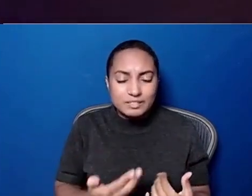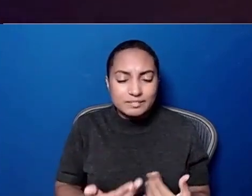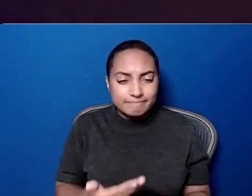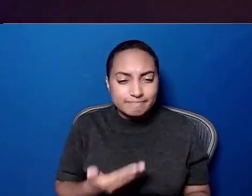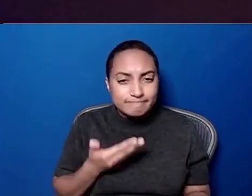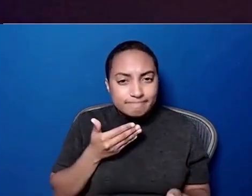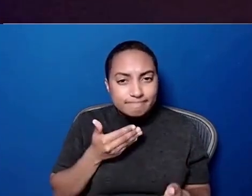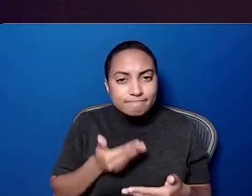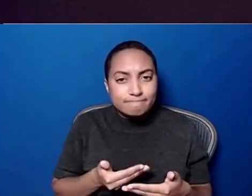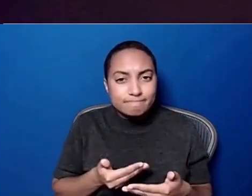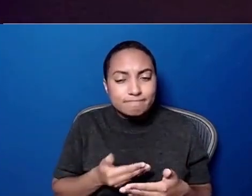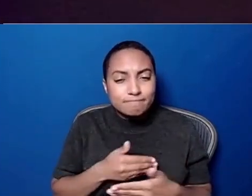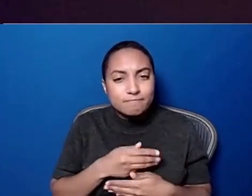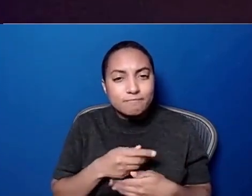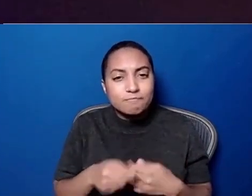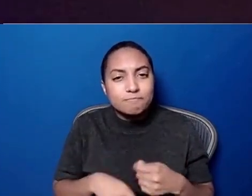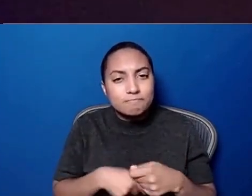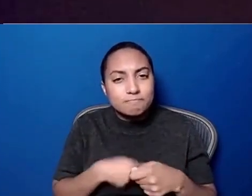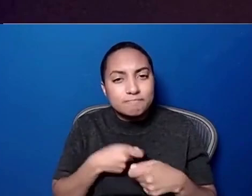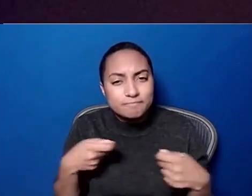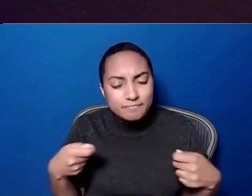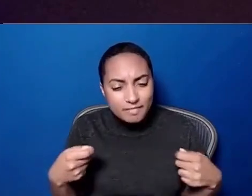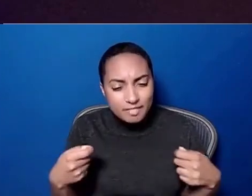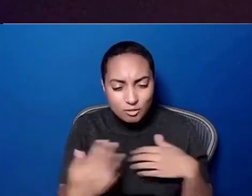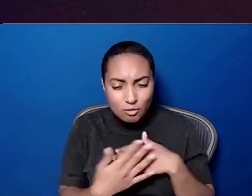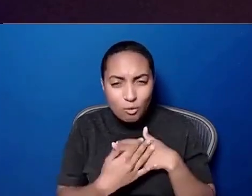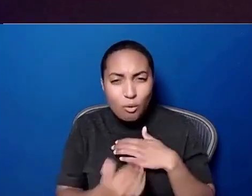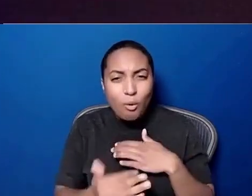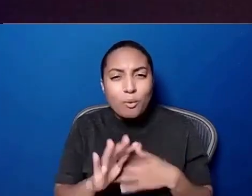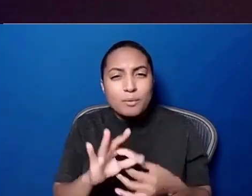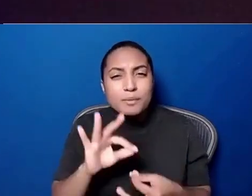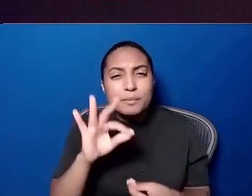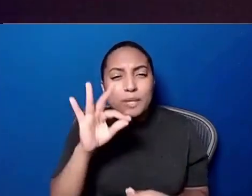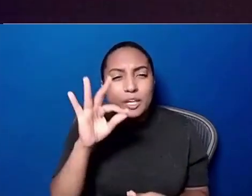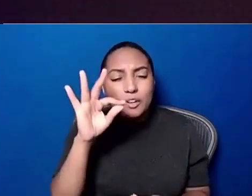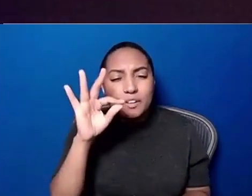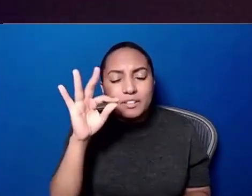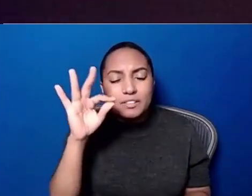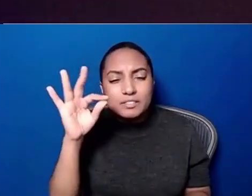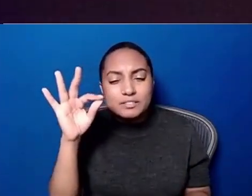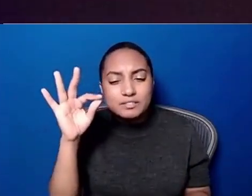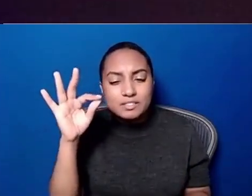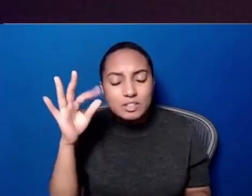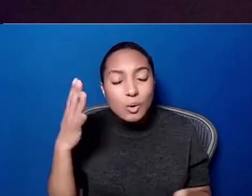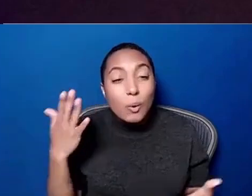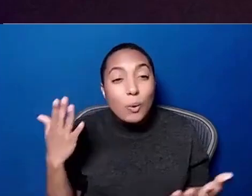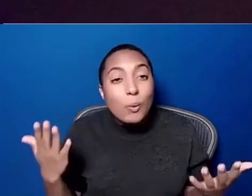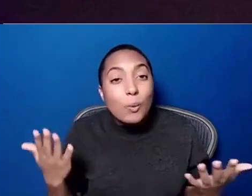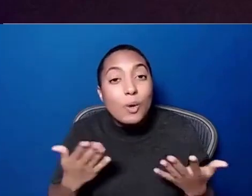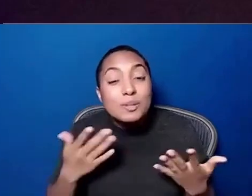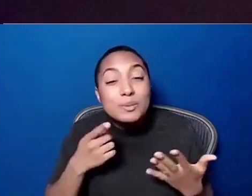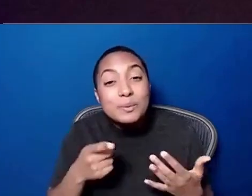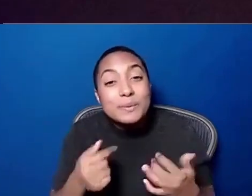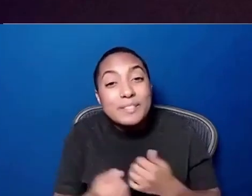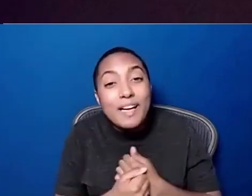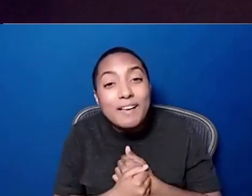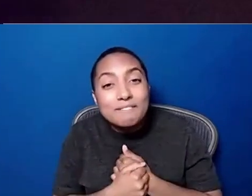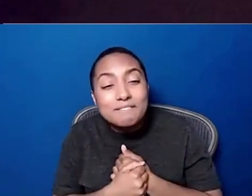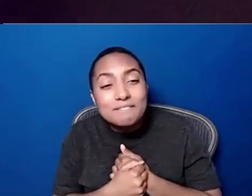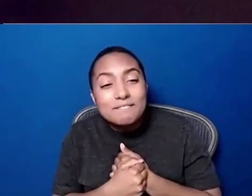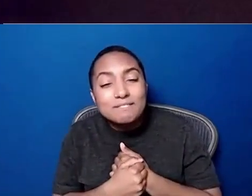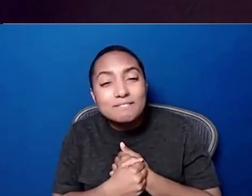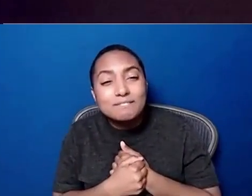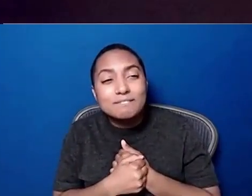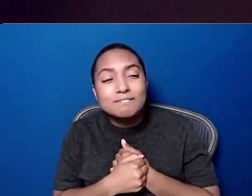please call into your spirit what you love. Lean into